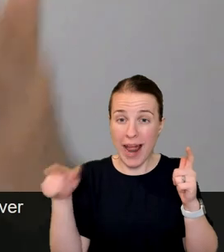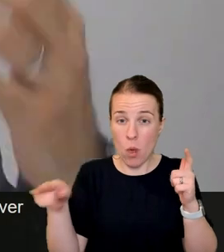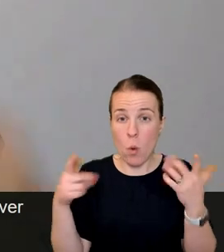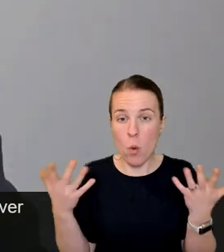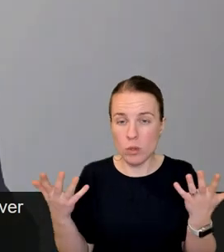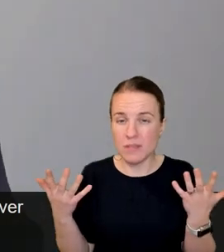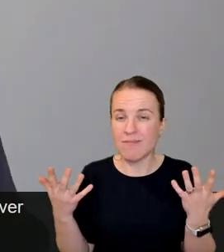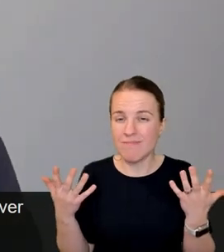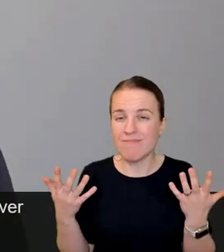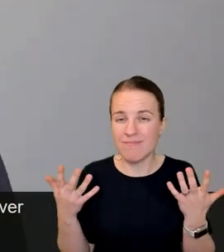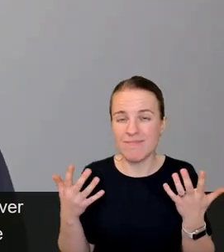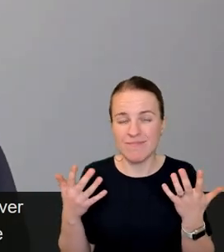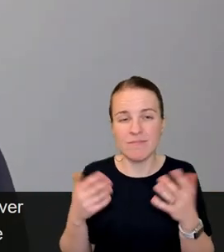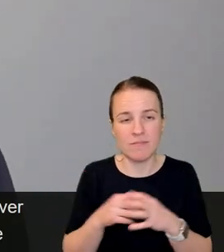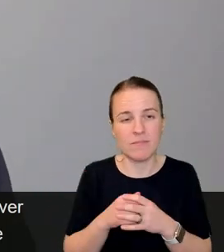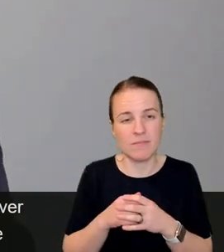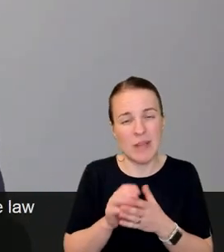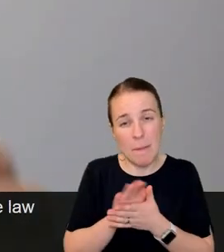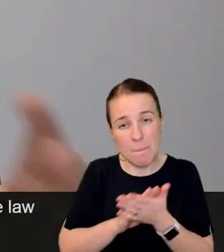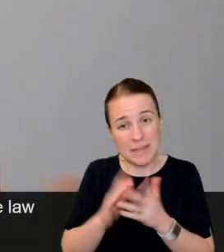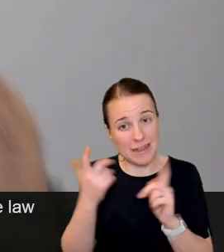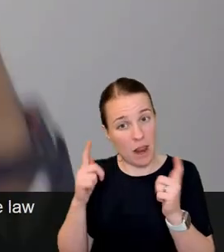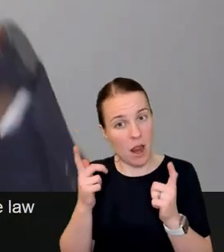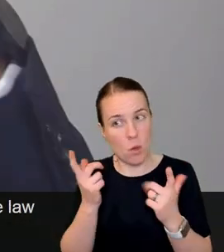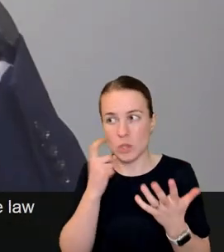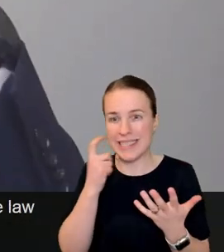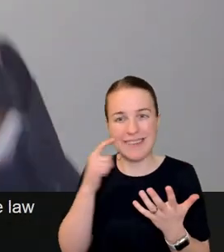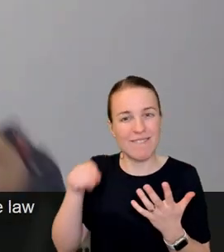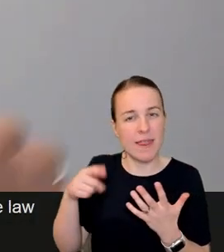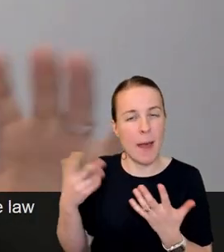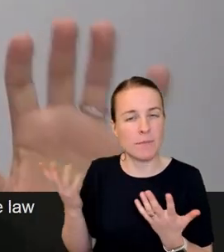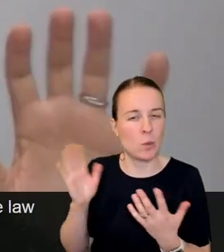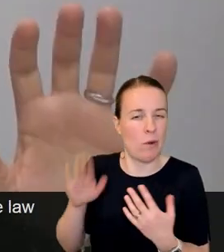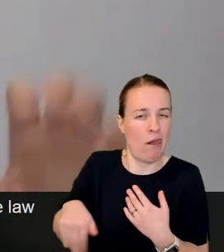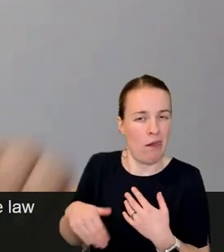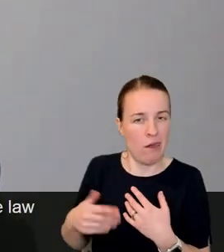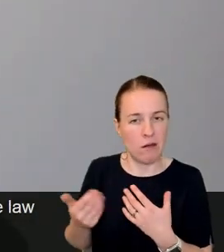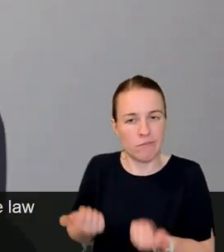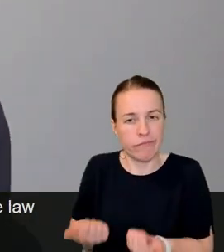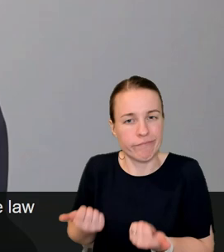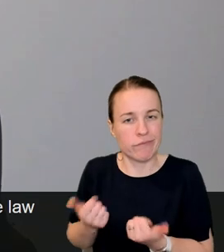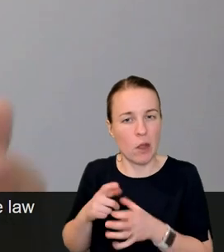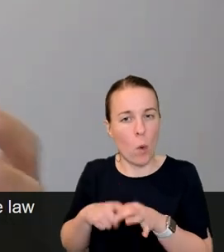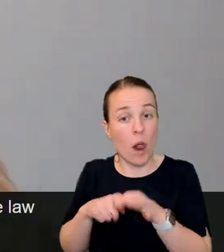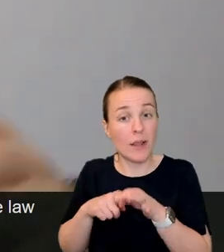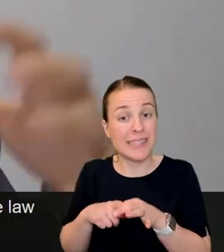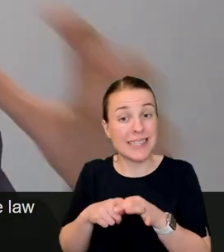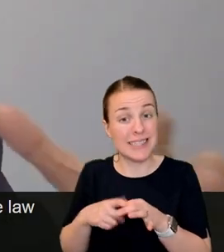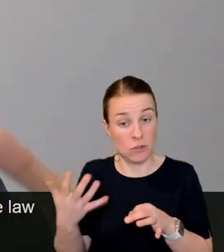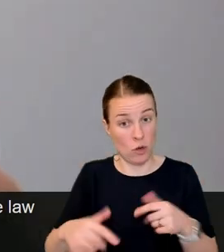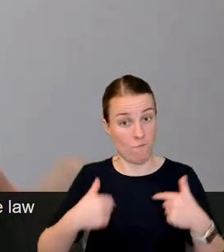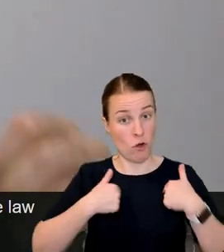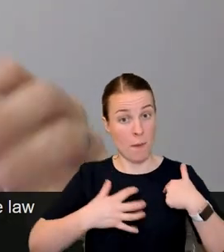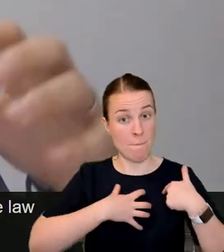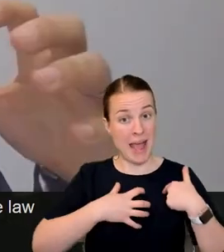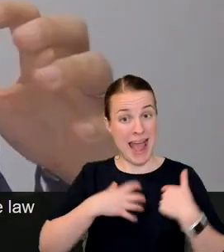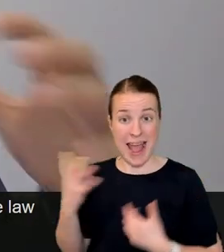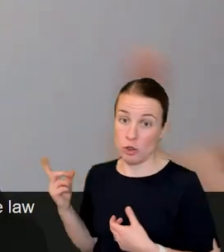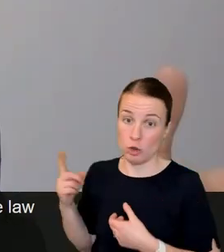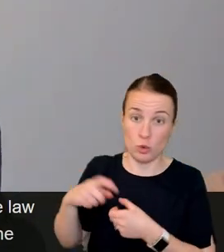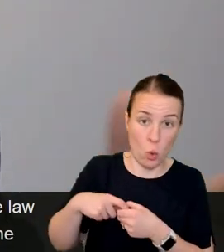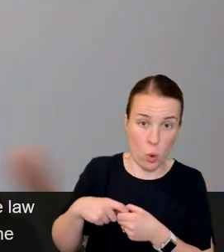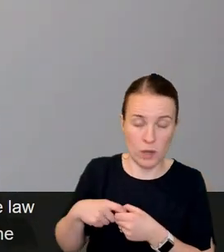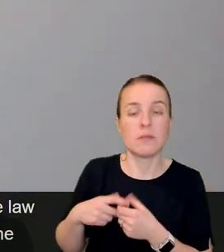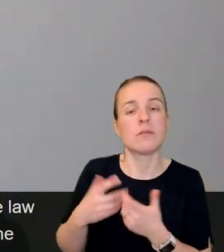allowed landlords to take advantage. So a number of things we've done since I've been mayor, with limited powers, we've now got a register of